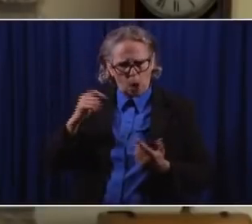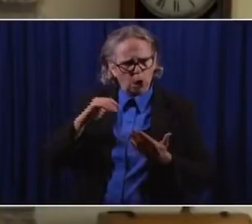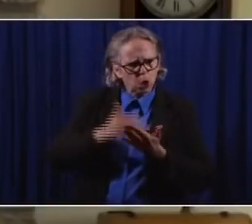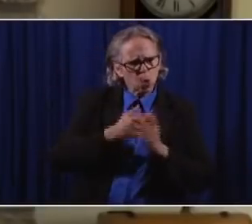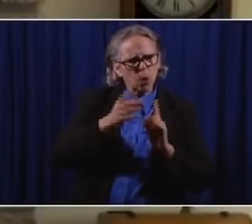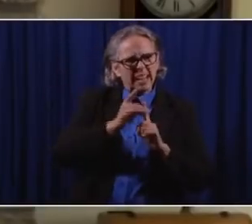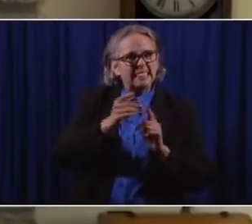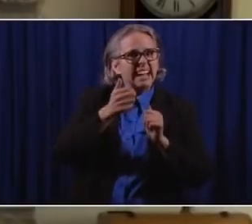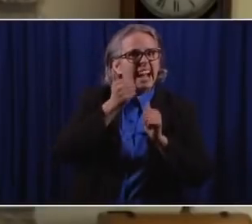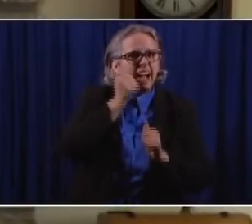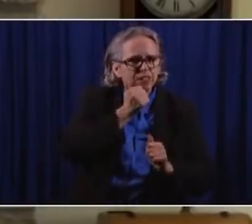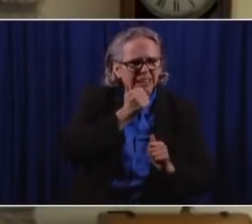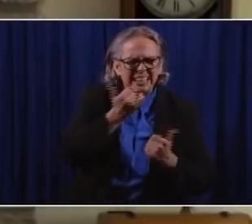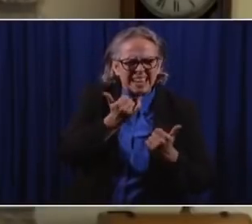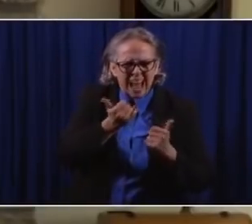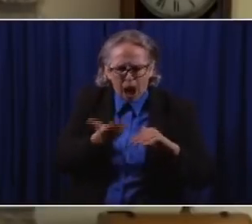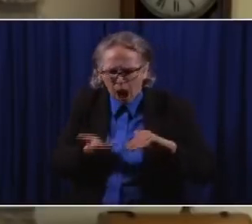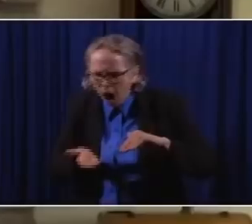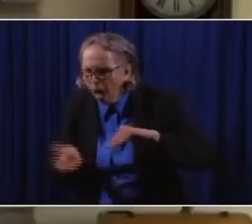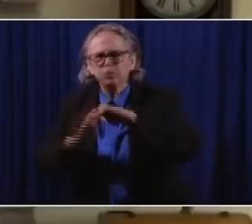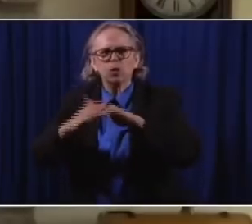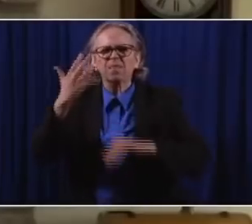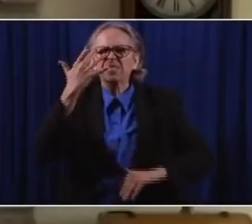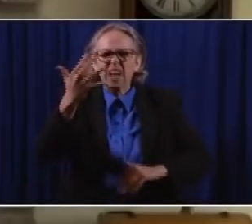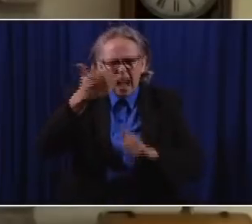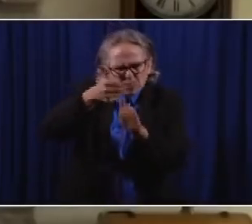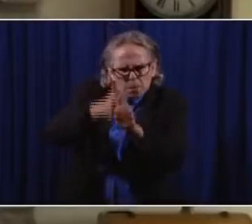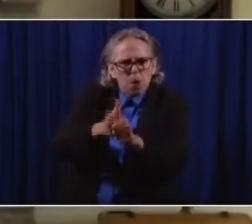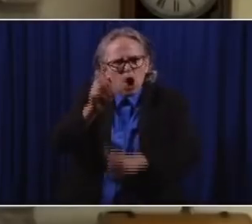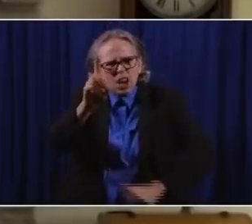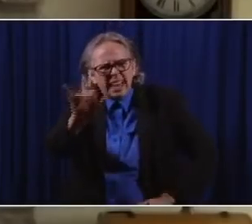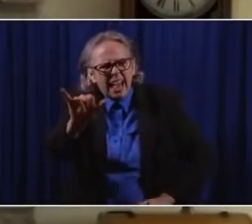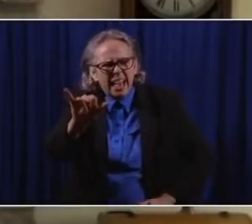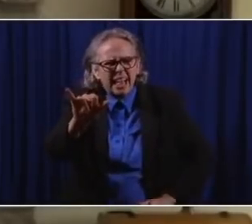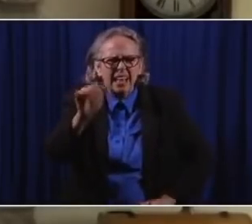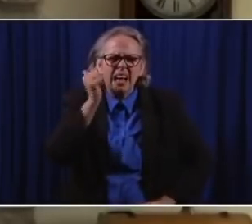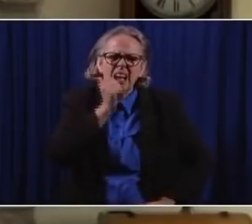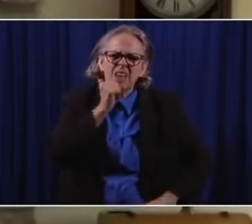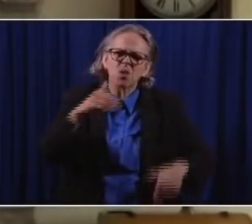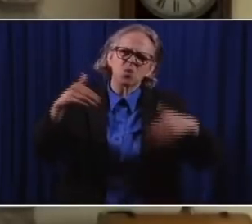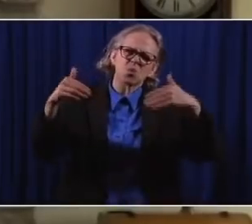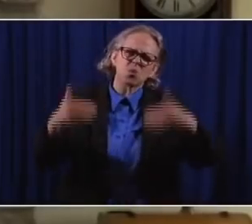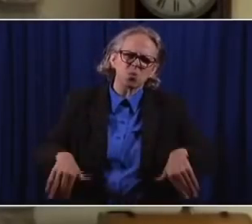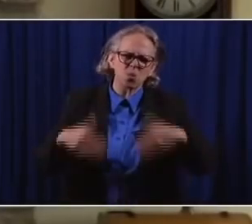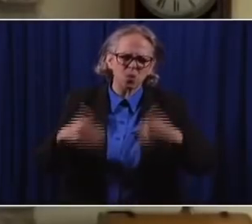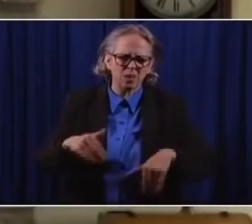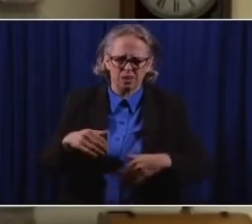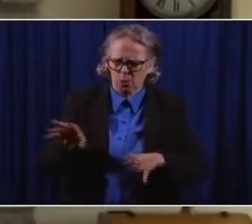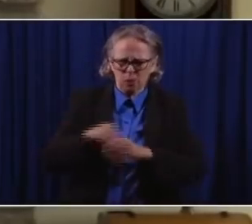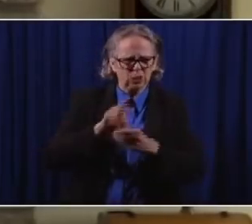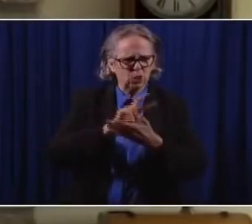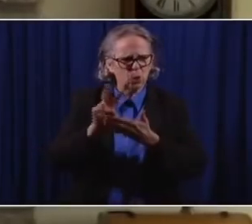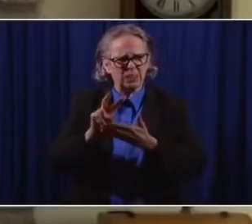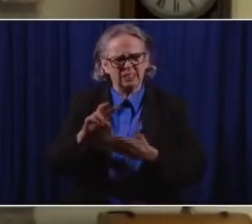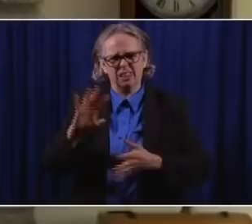of 5 per day on September 16th. During the past 2 weeks, the county had 49